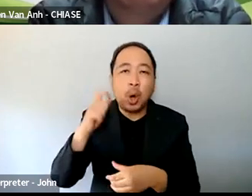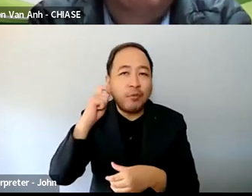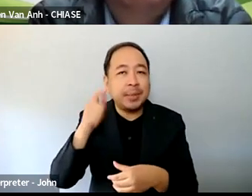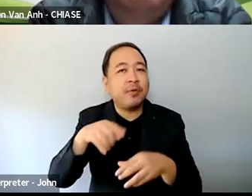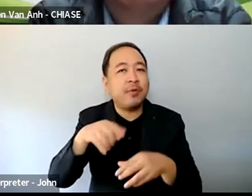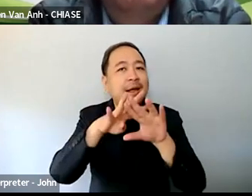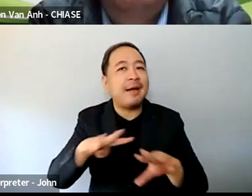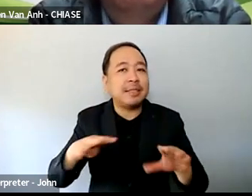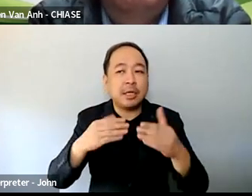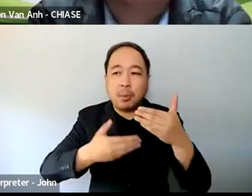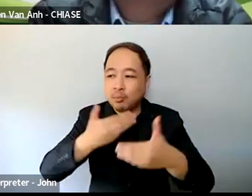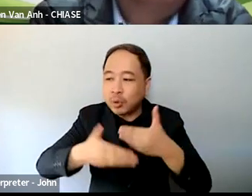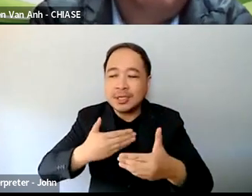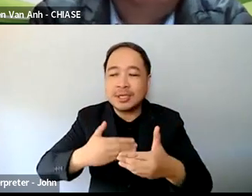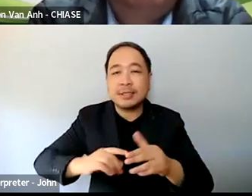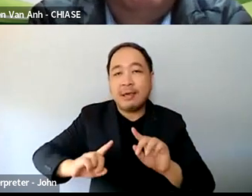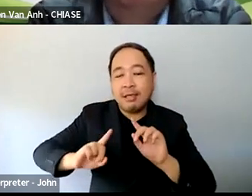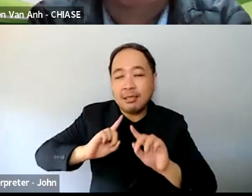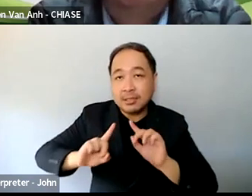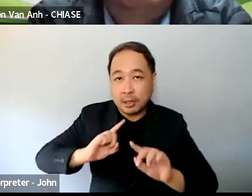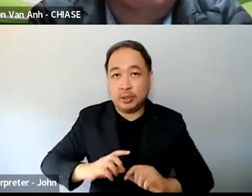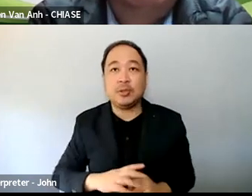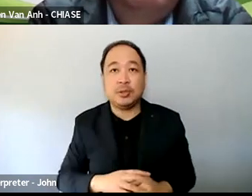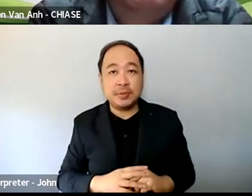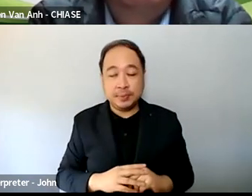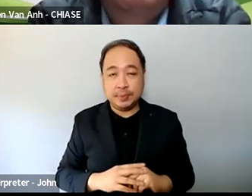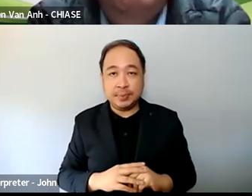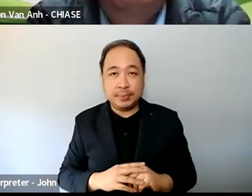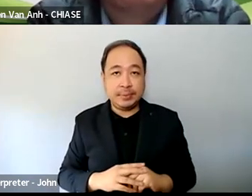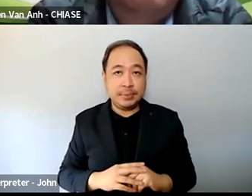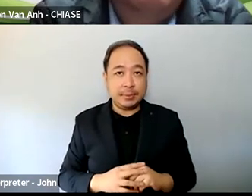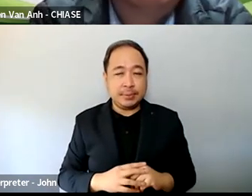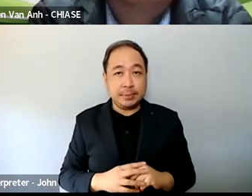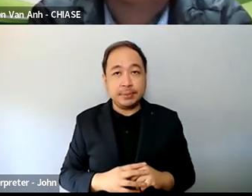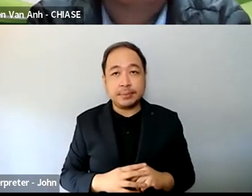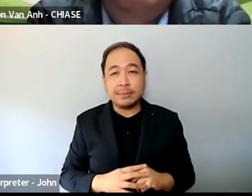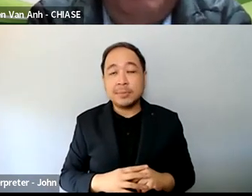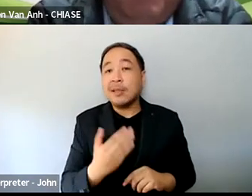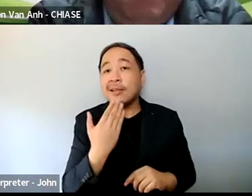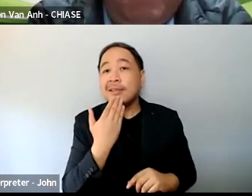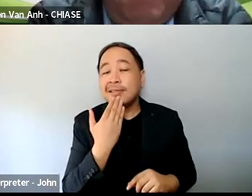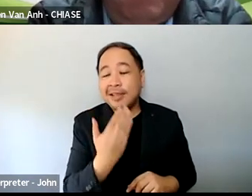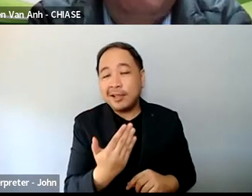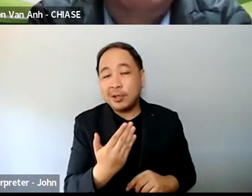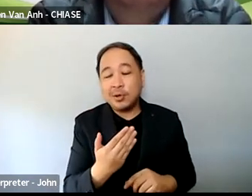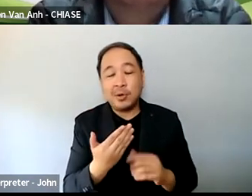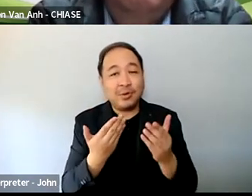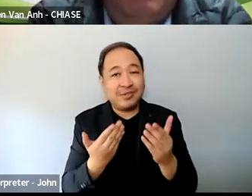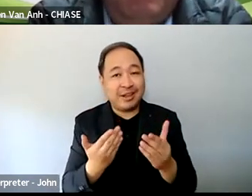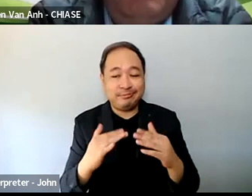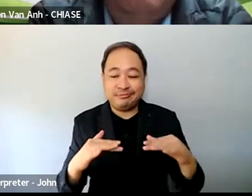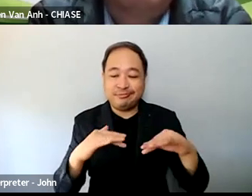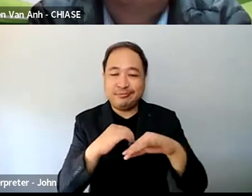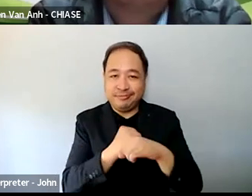you. Thank you very much. Now, this is very, very end of our session, and it was